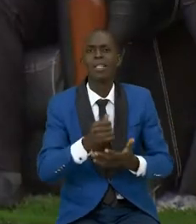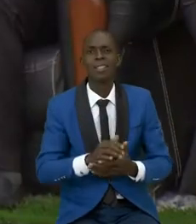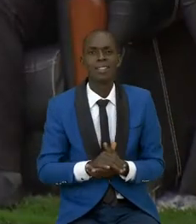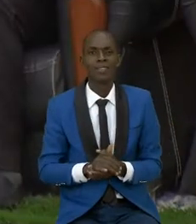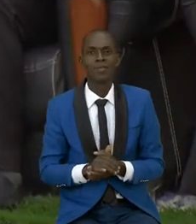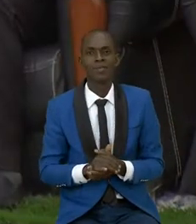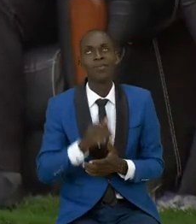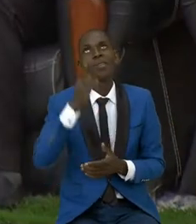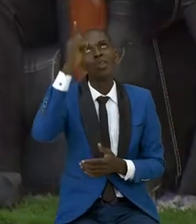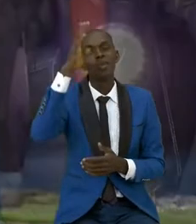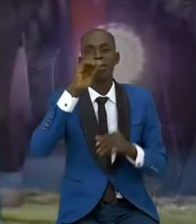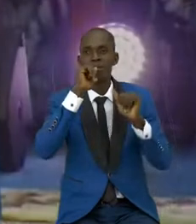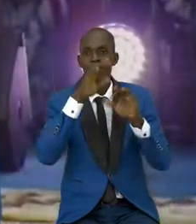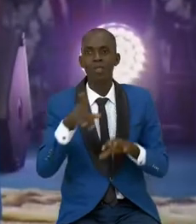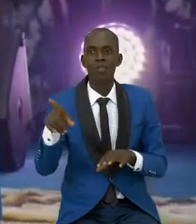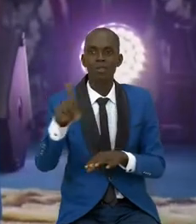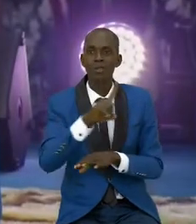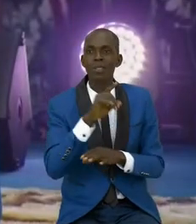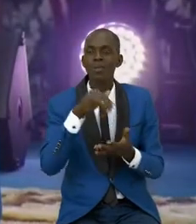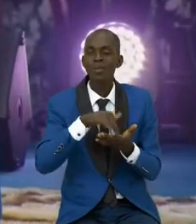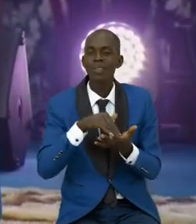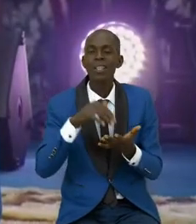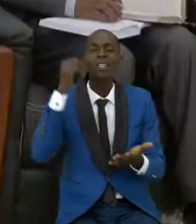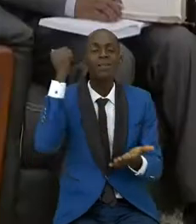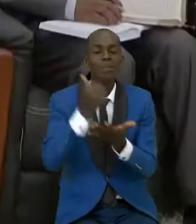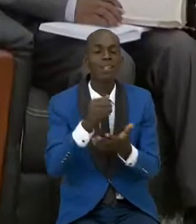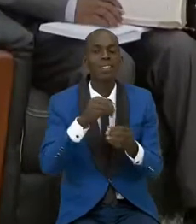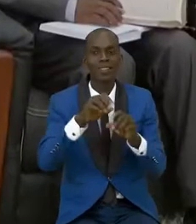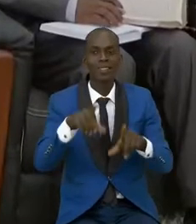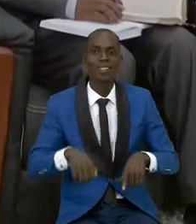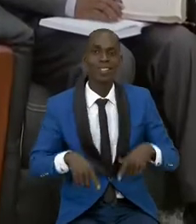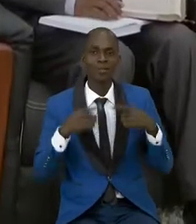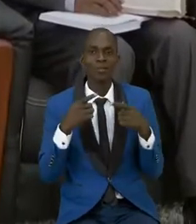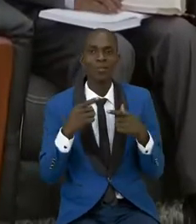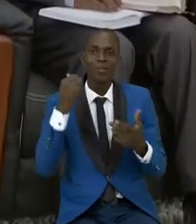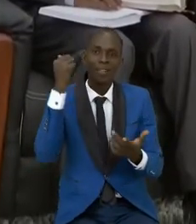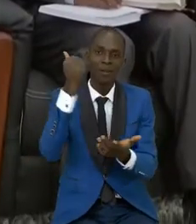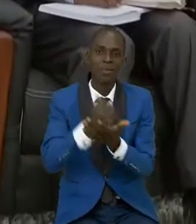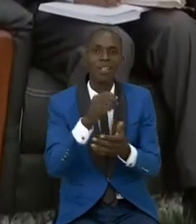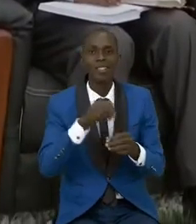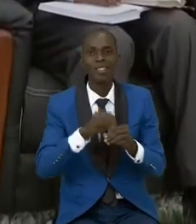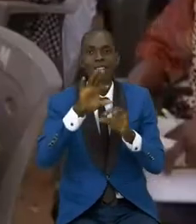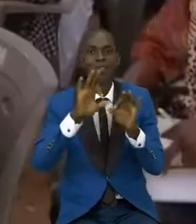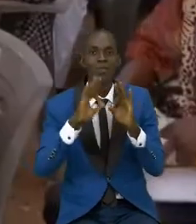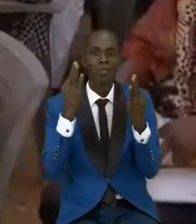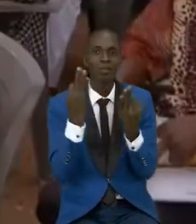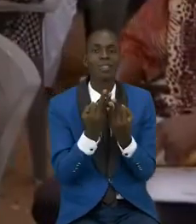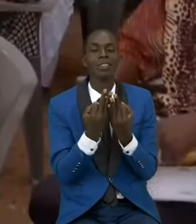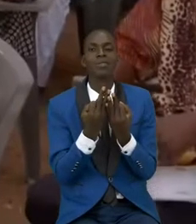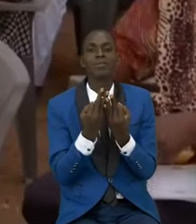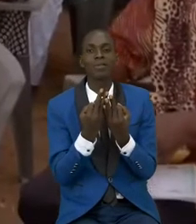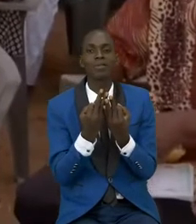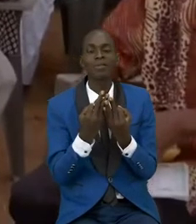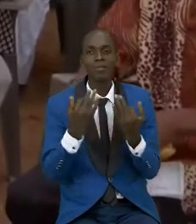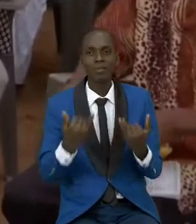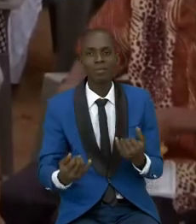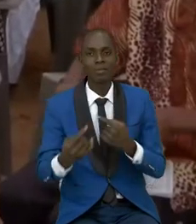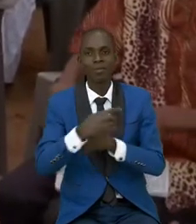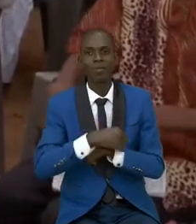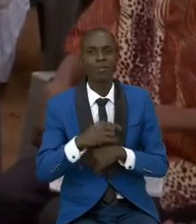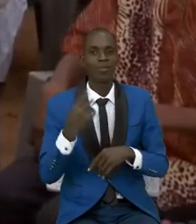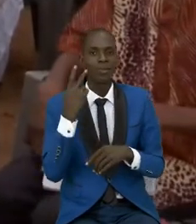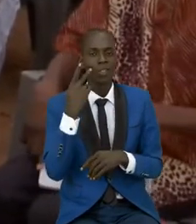God bless you. Amen in your life. Amen in your family. Today we're looking